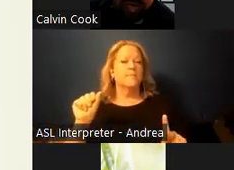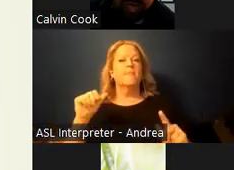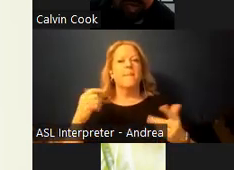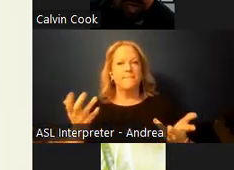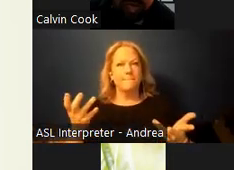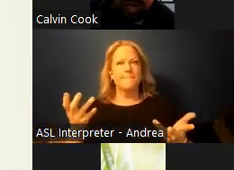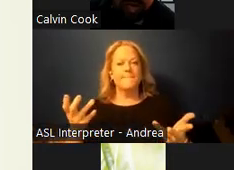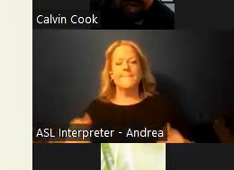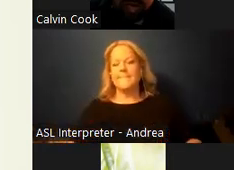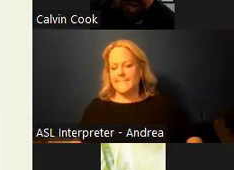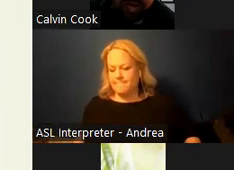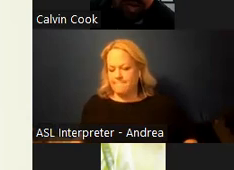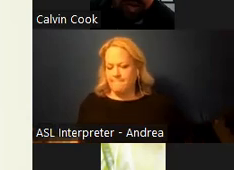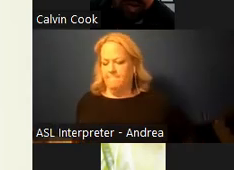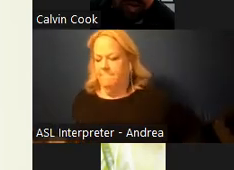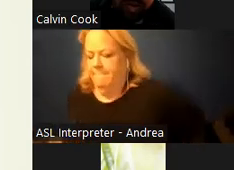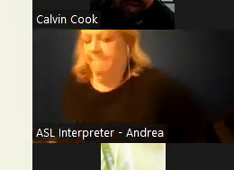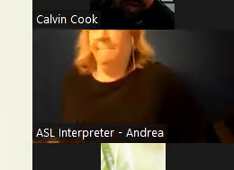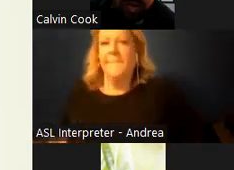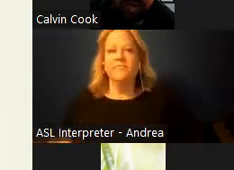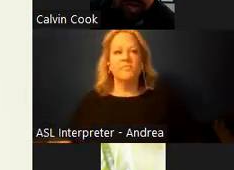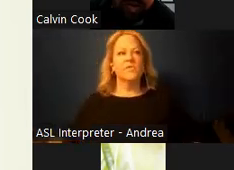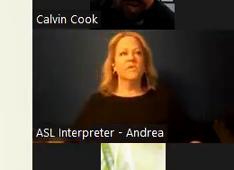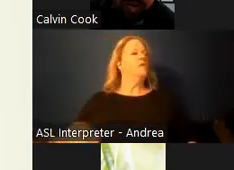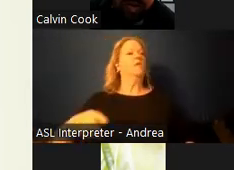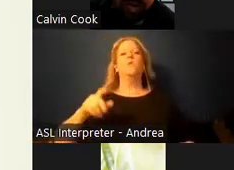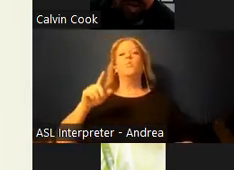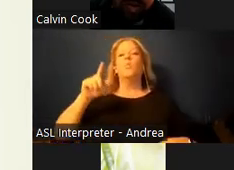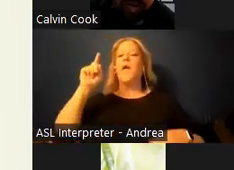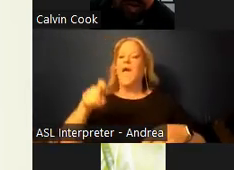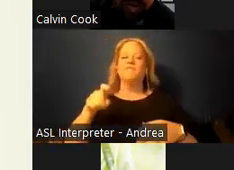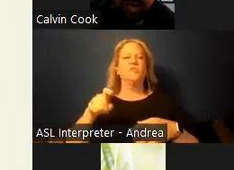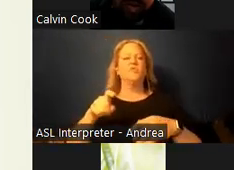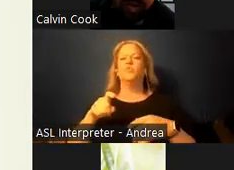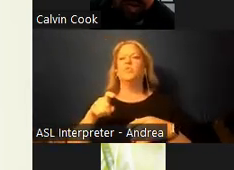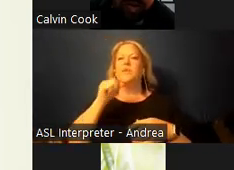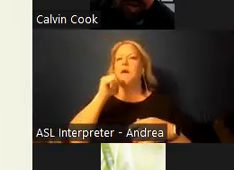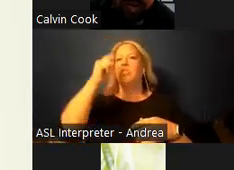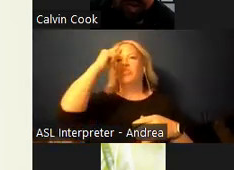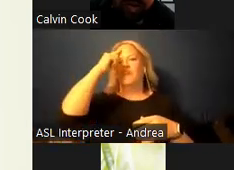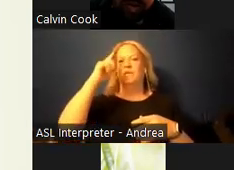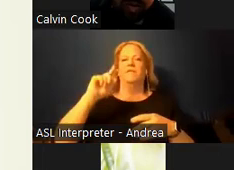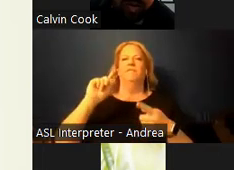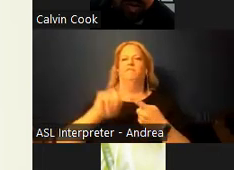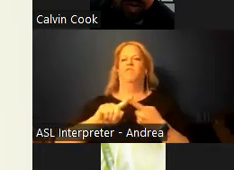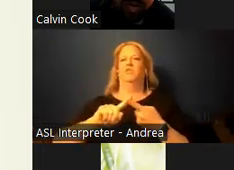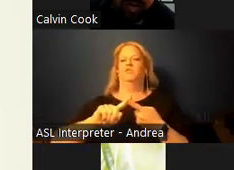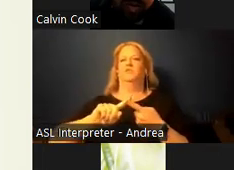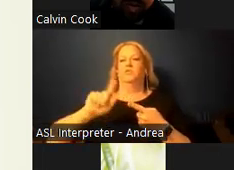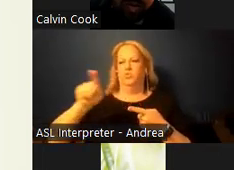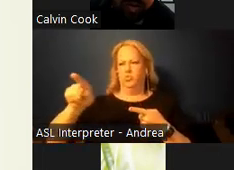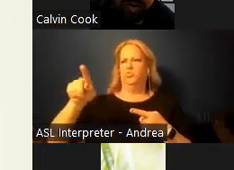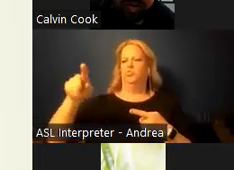notion that we have to go straight into employment. You don't have to start with full-time employment.